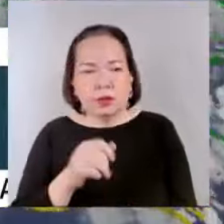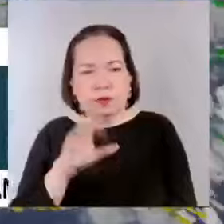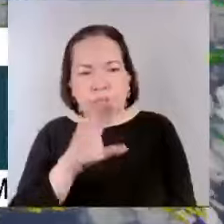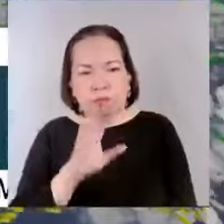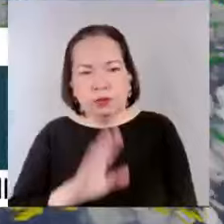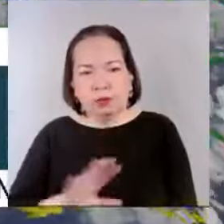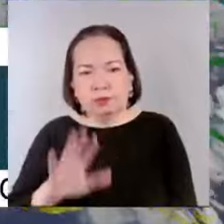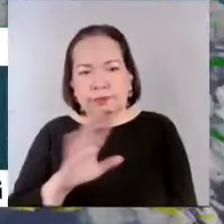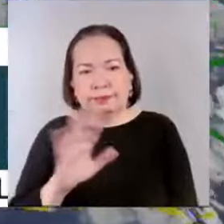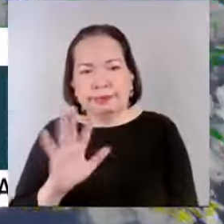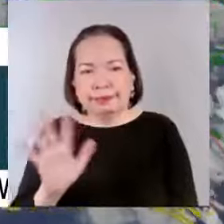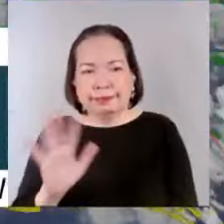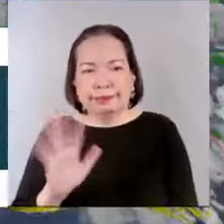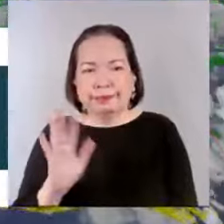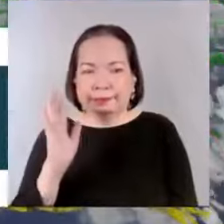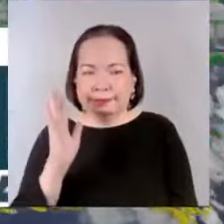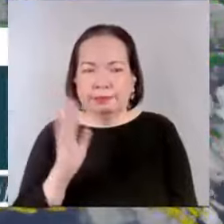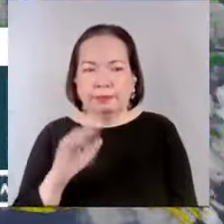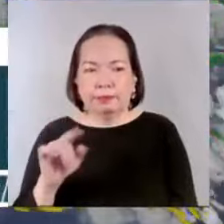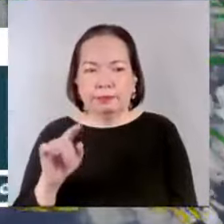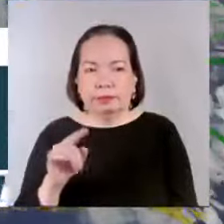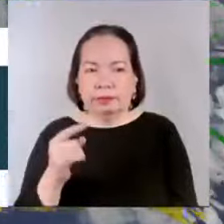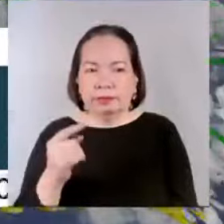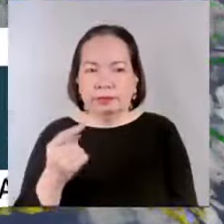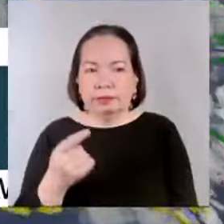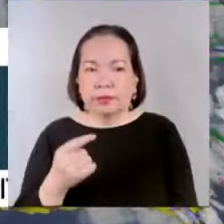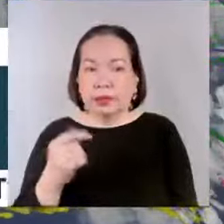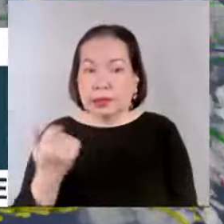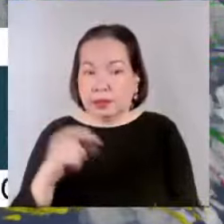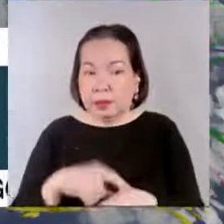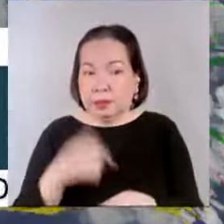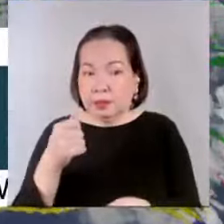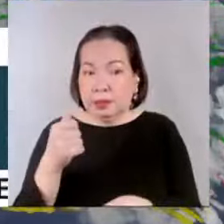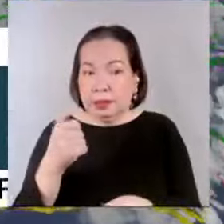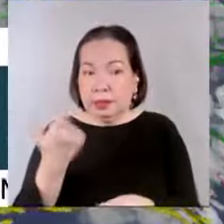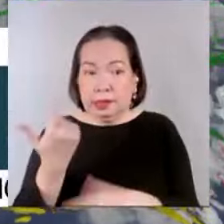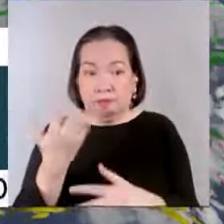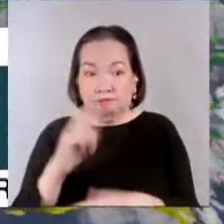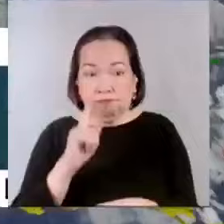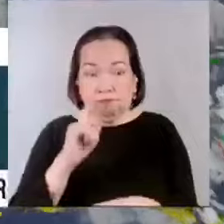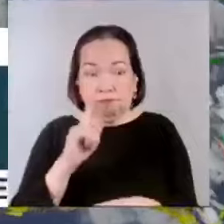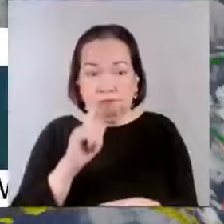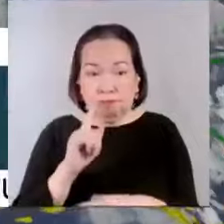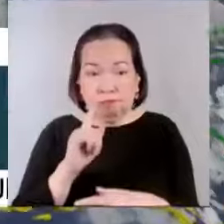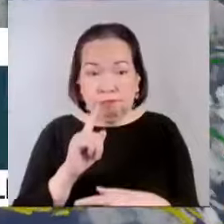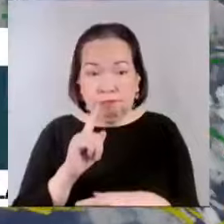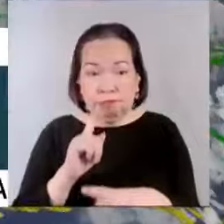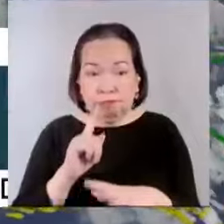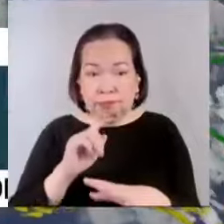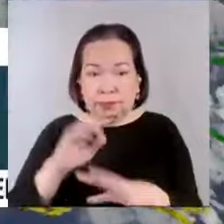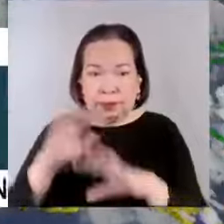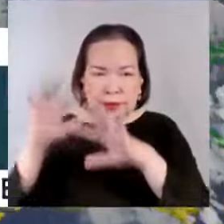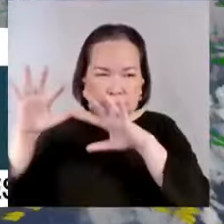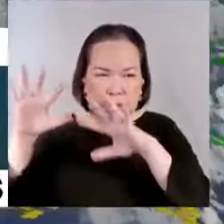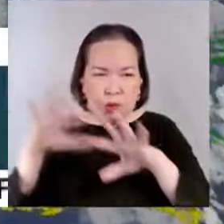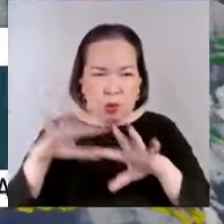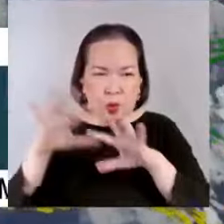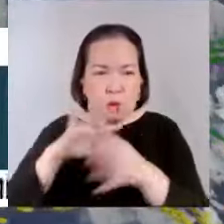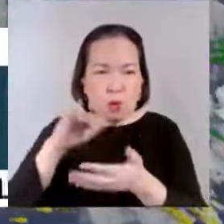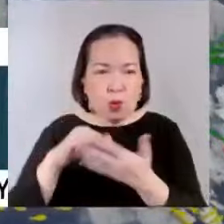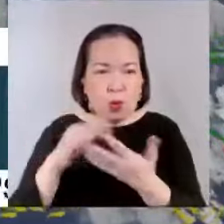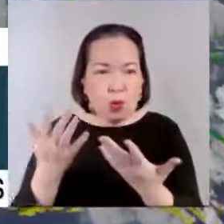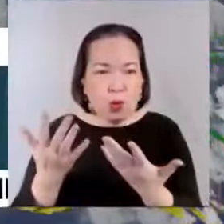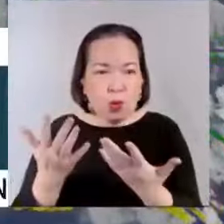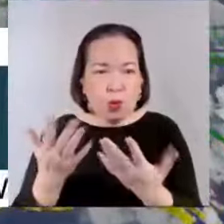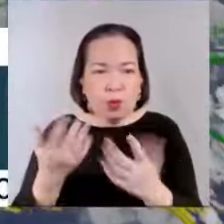in ENC. As of 10 a.m. today, the center of the eye of Typhoon Carina was estimated based on all available data at